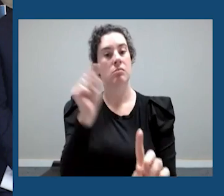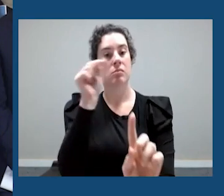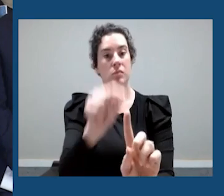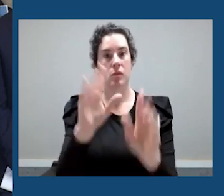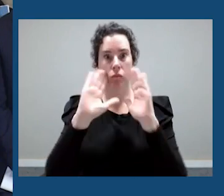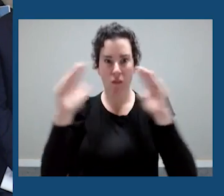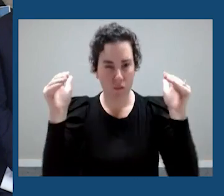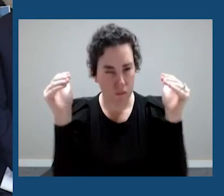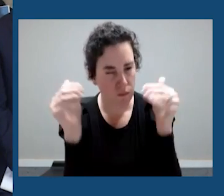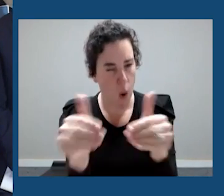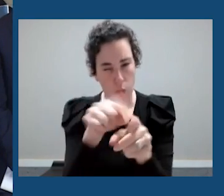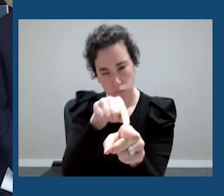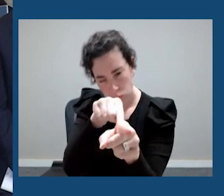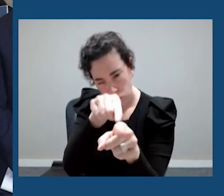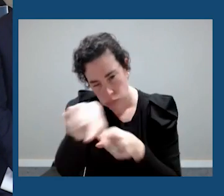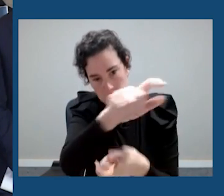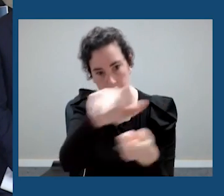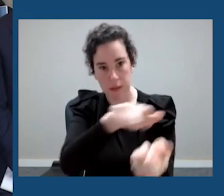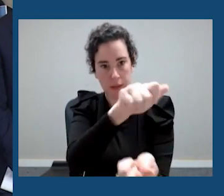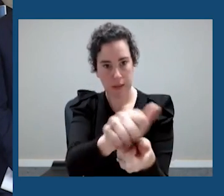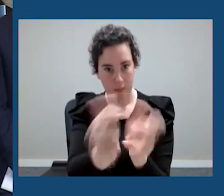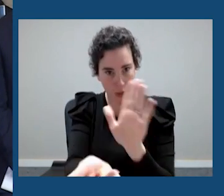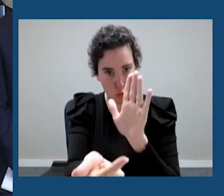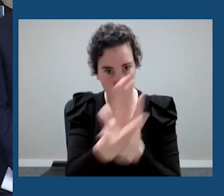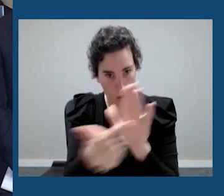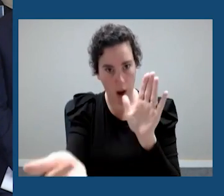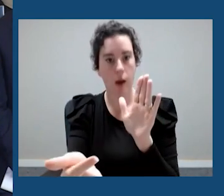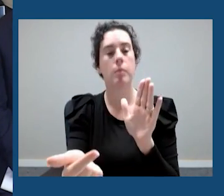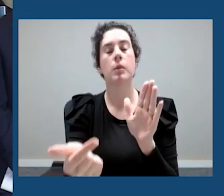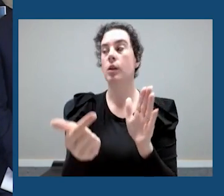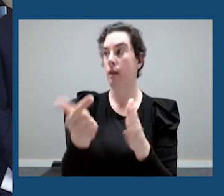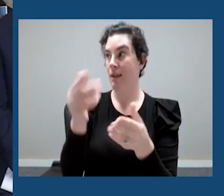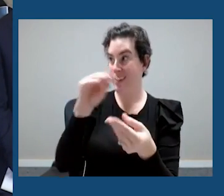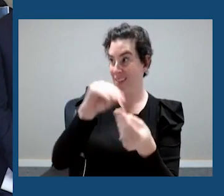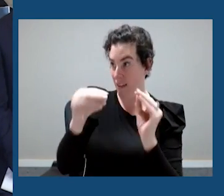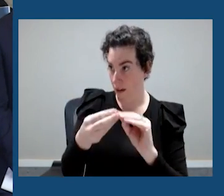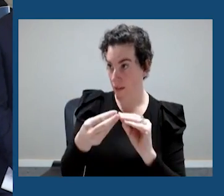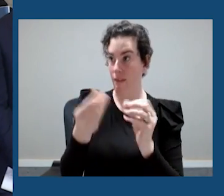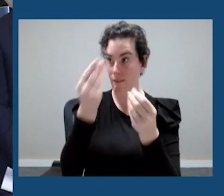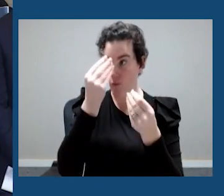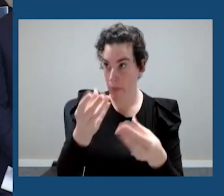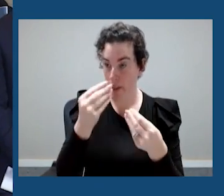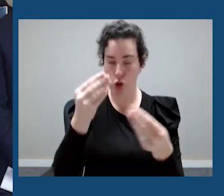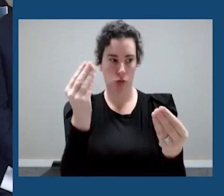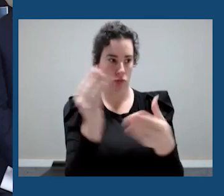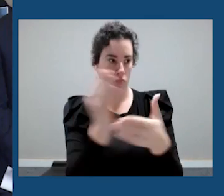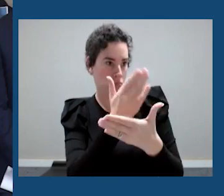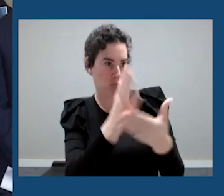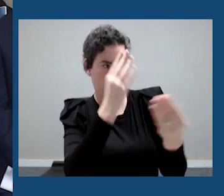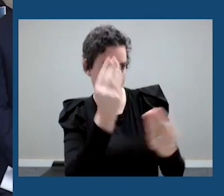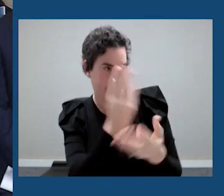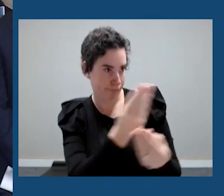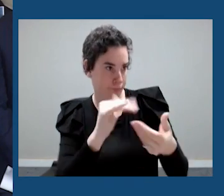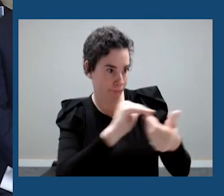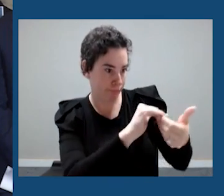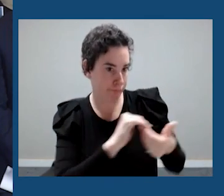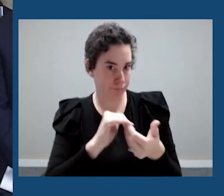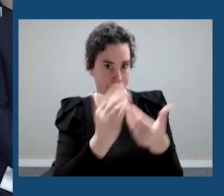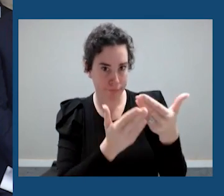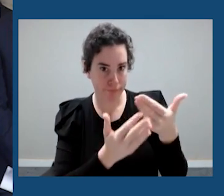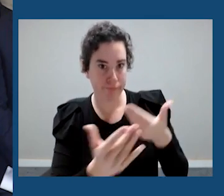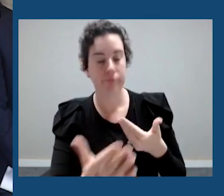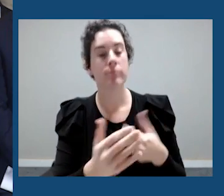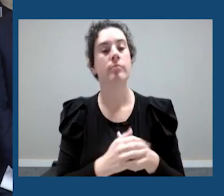crime with regular collaboration and sharing of data all throughout the week. Now, in many cases, retail theft is no longer